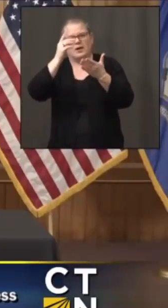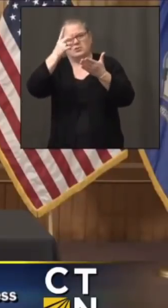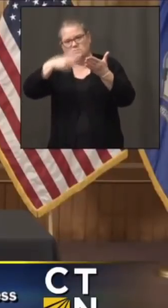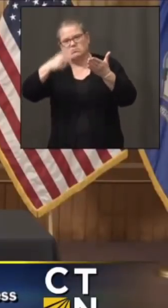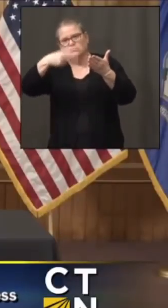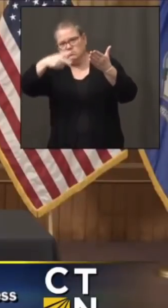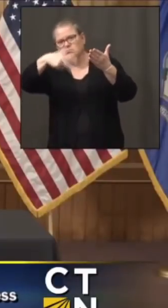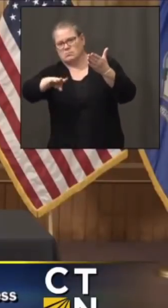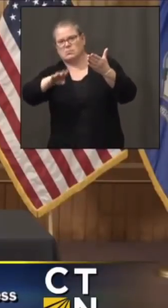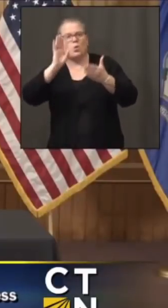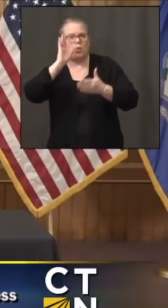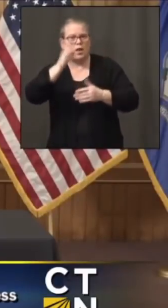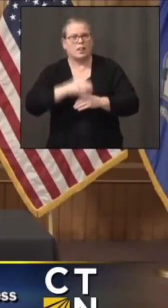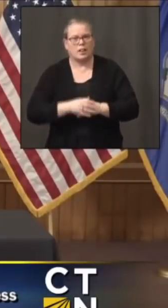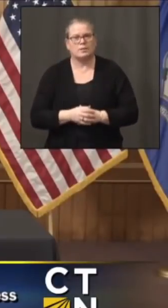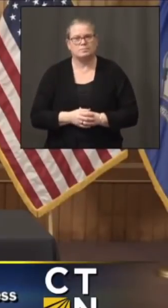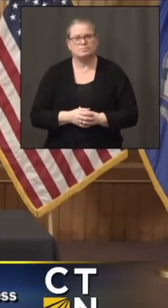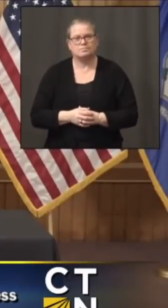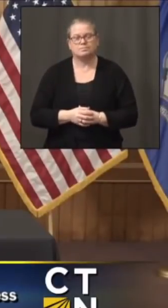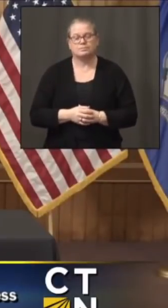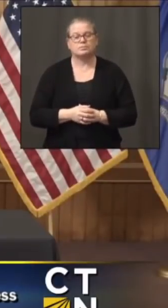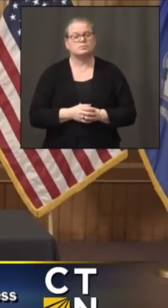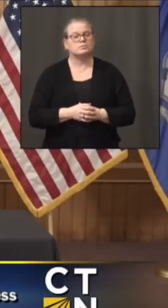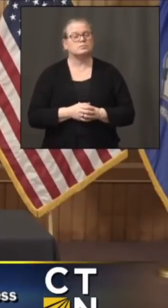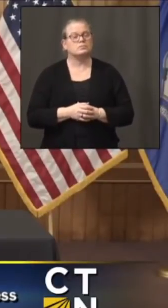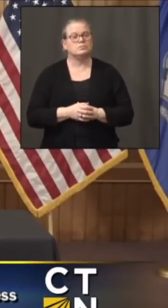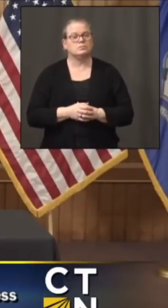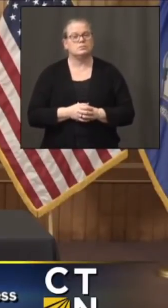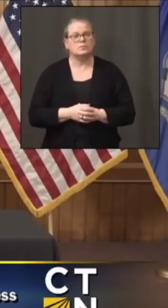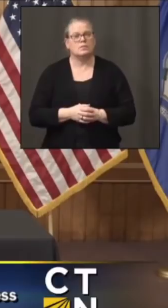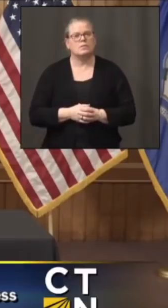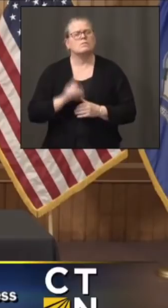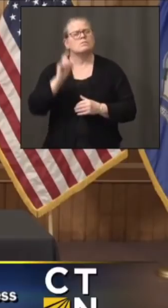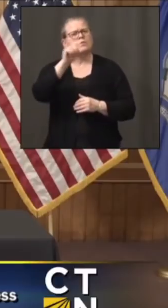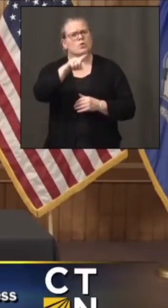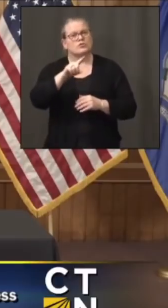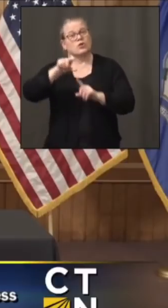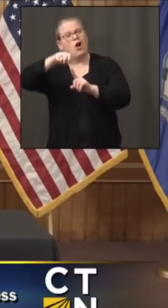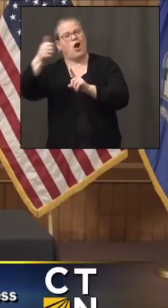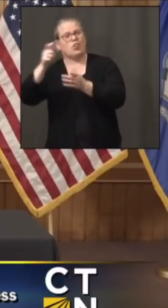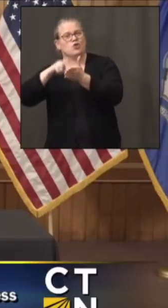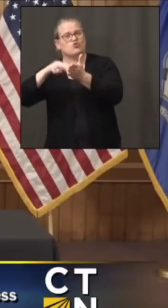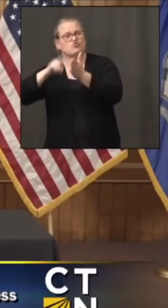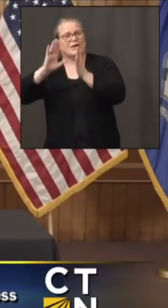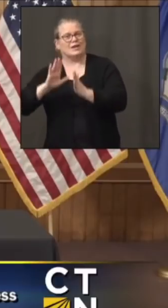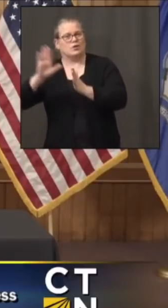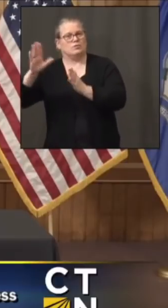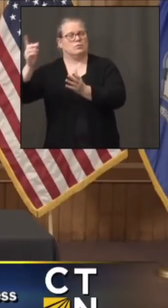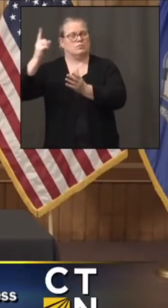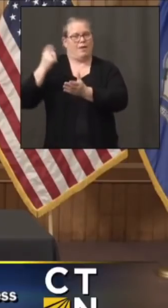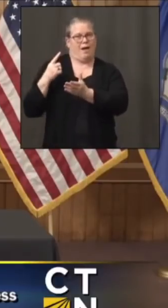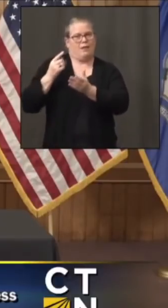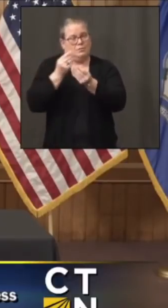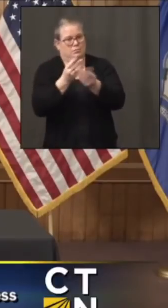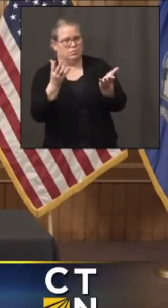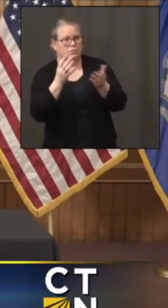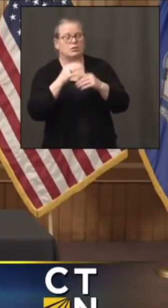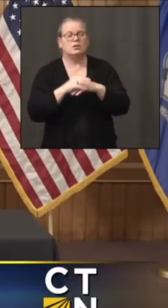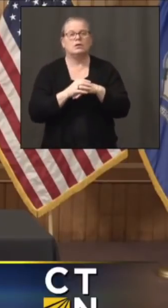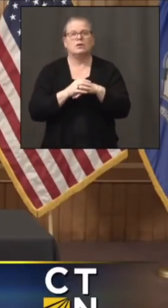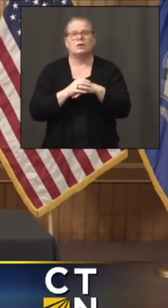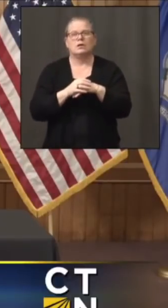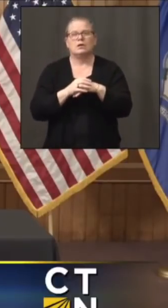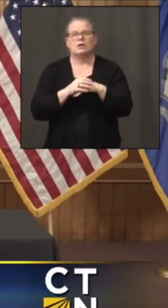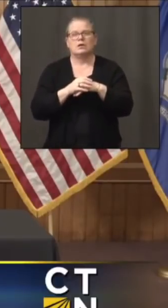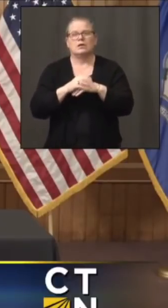And then in terms of another question we had gotten was if you can specify the brand of vaccine you receive,